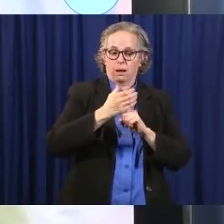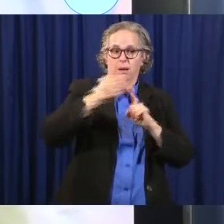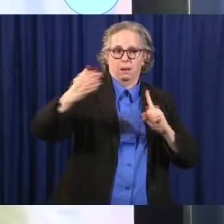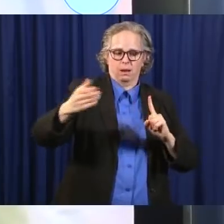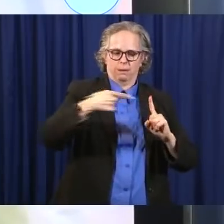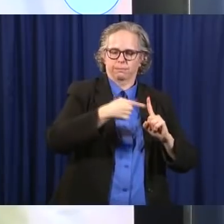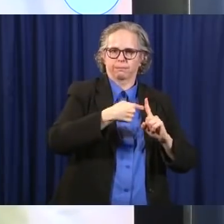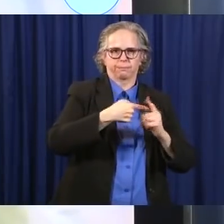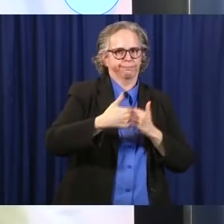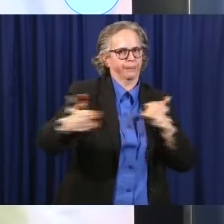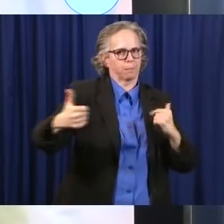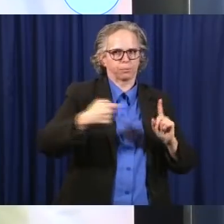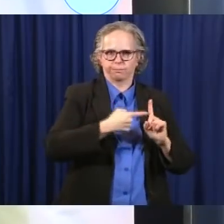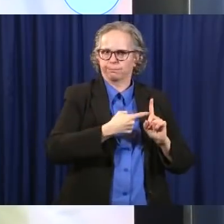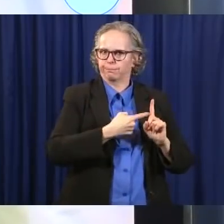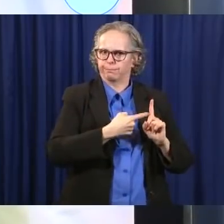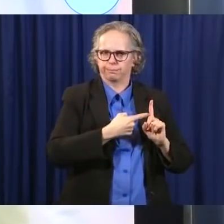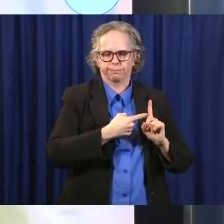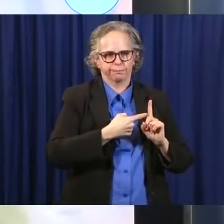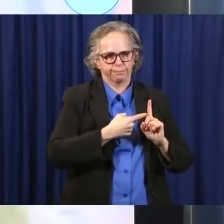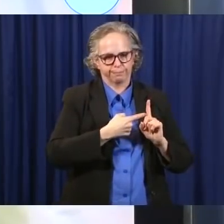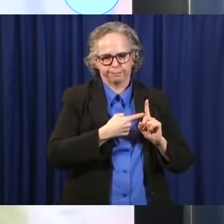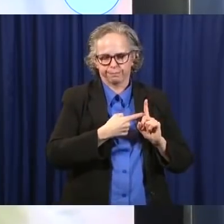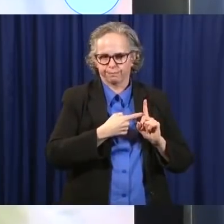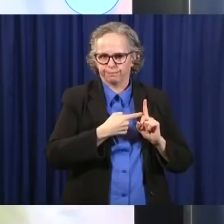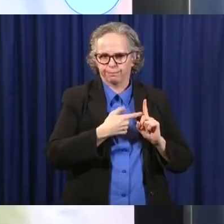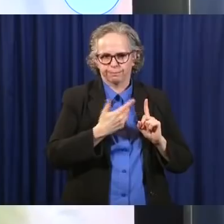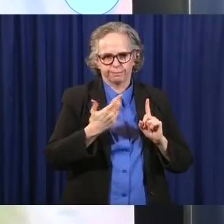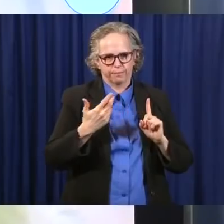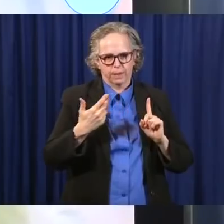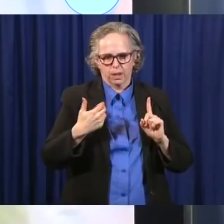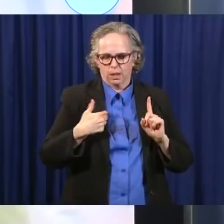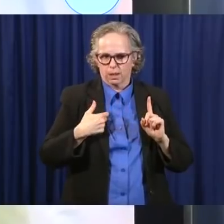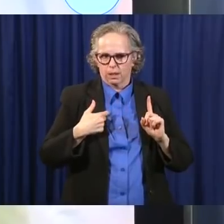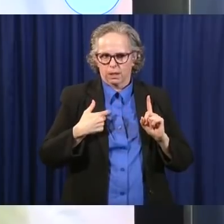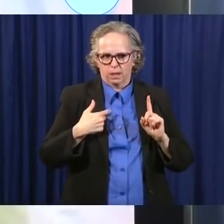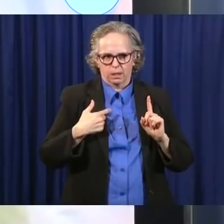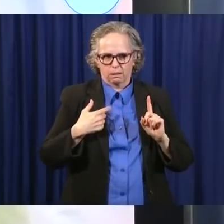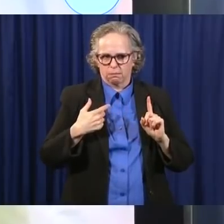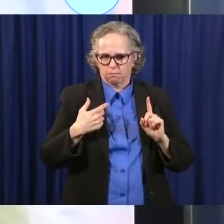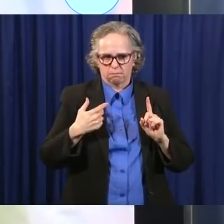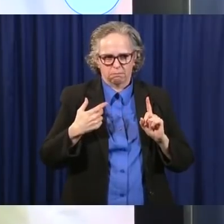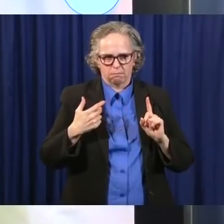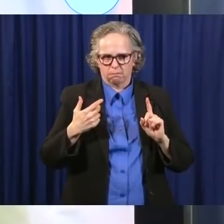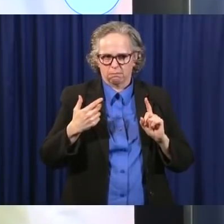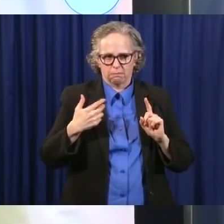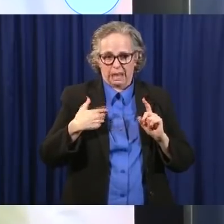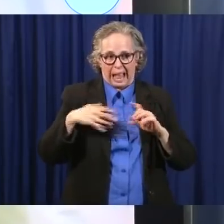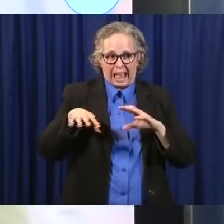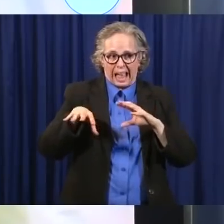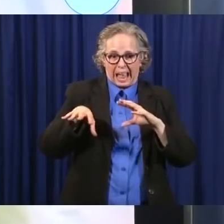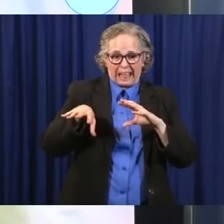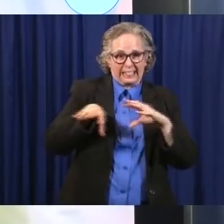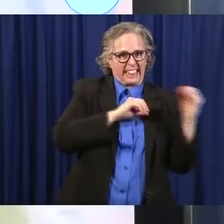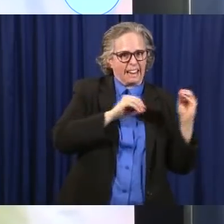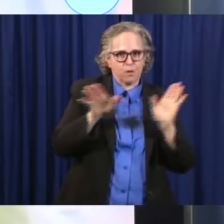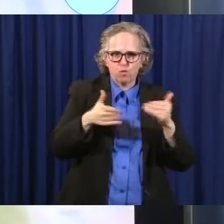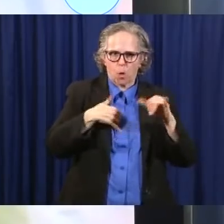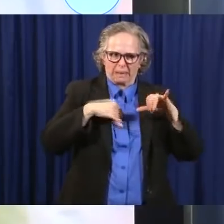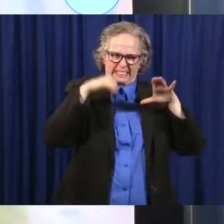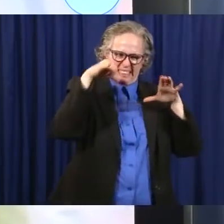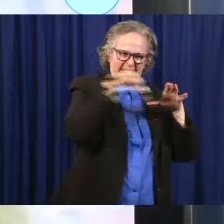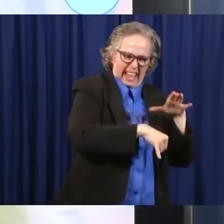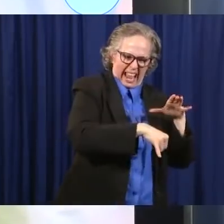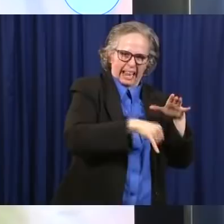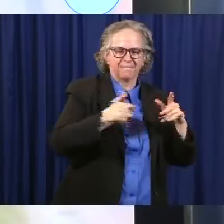would only not really leave the room that much unless I had to. So I was separated from